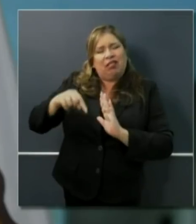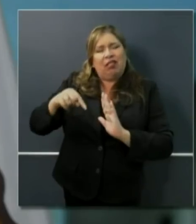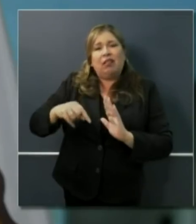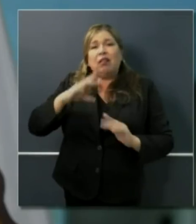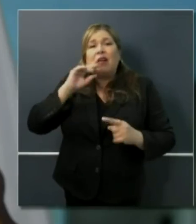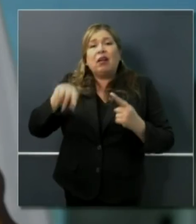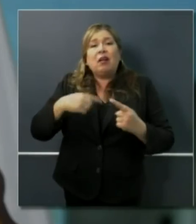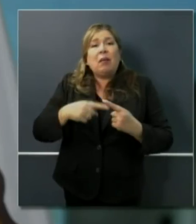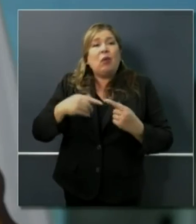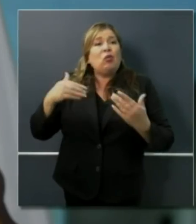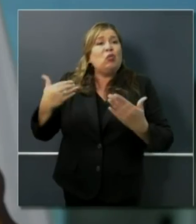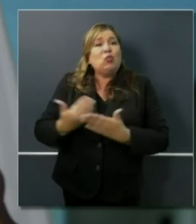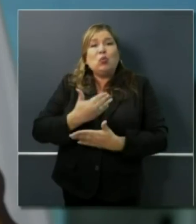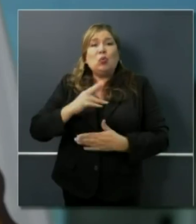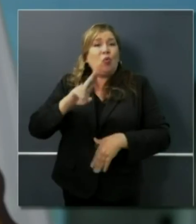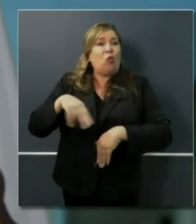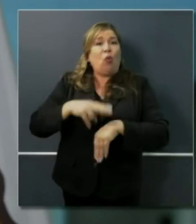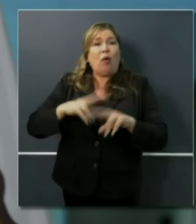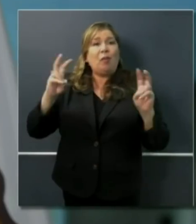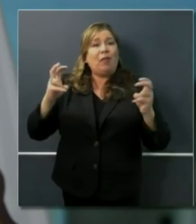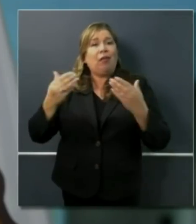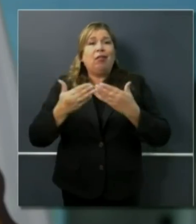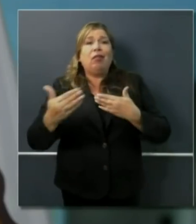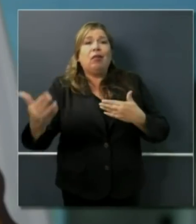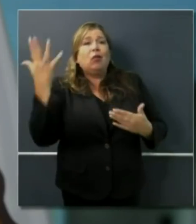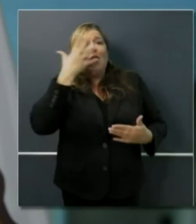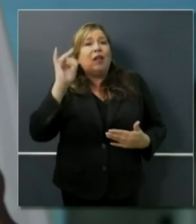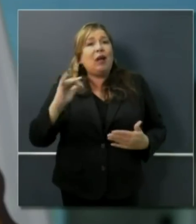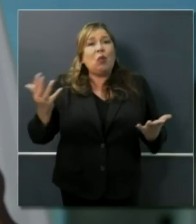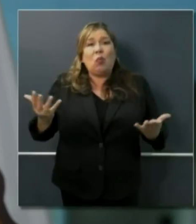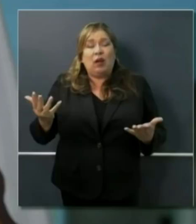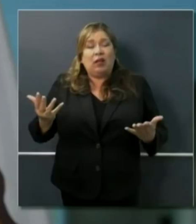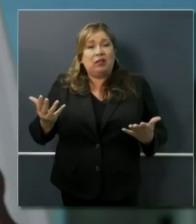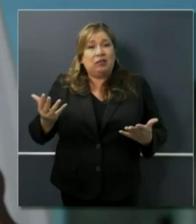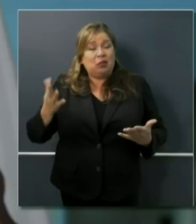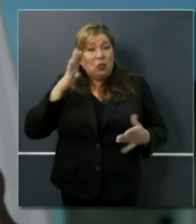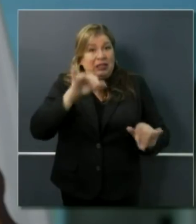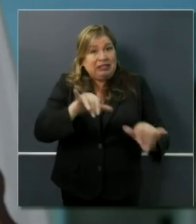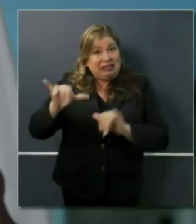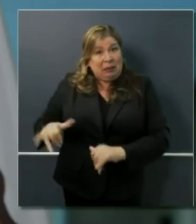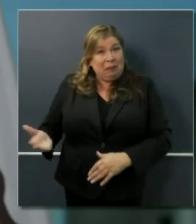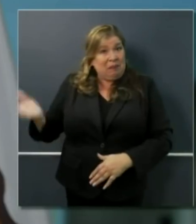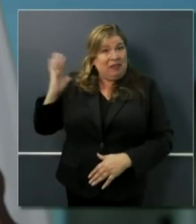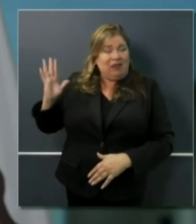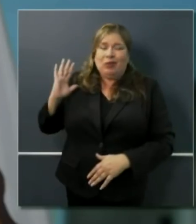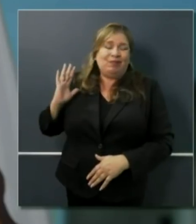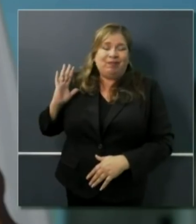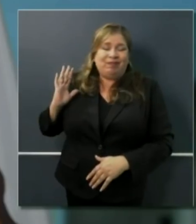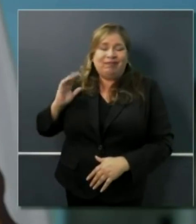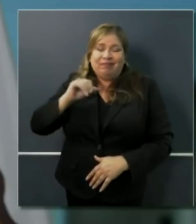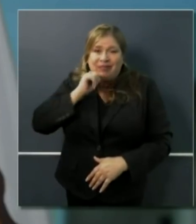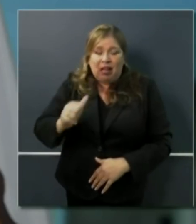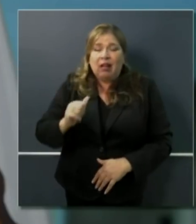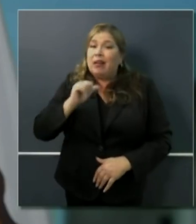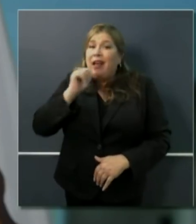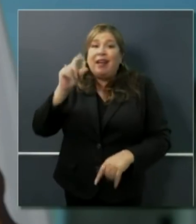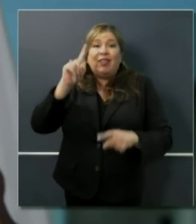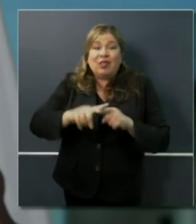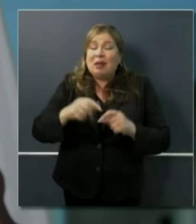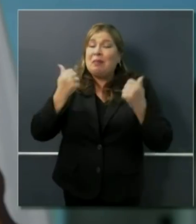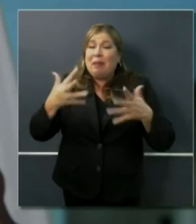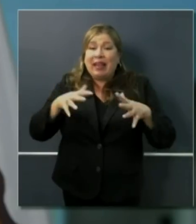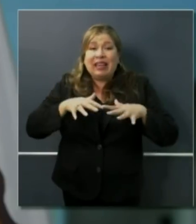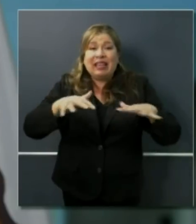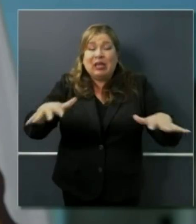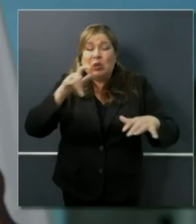new normal will look like. As I said, normal it will not be, at least until we had herd immunity and